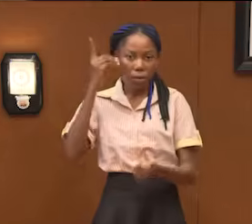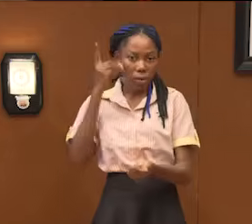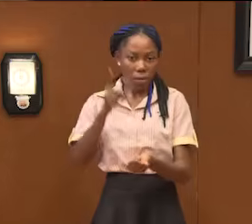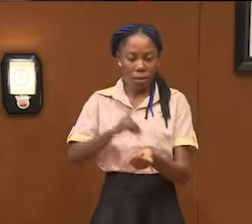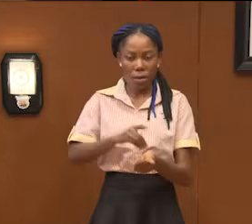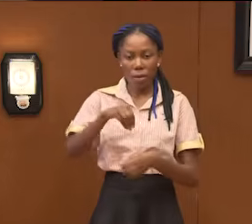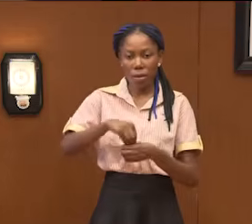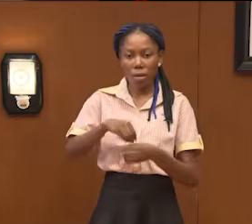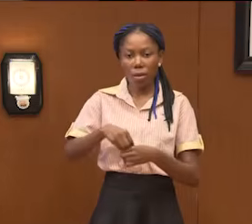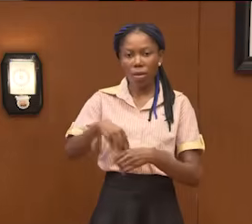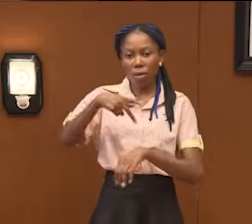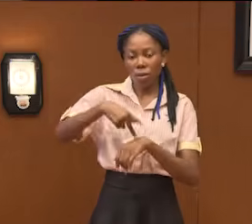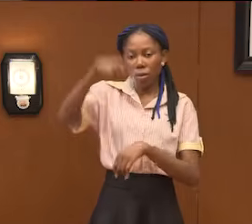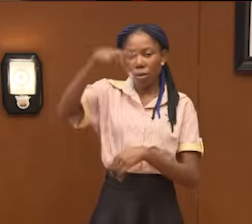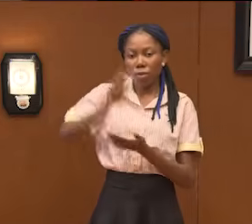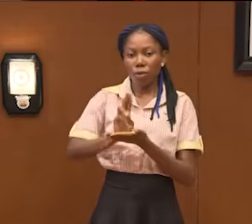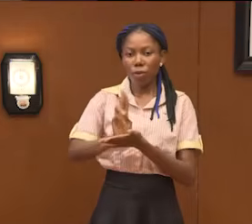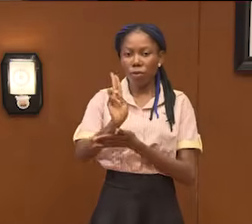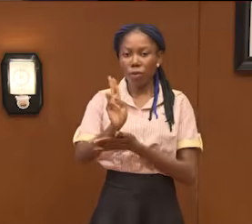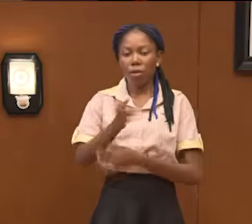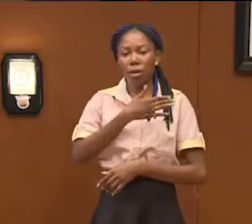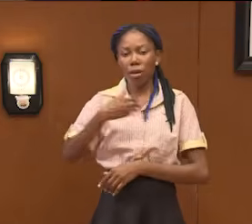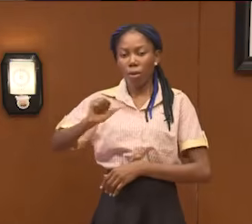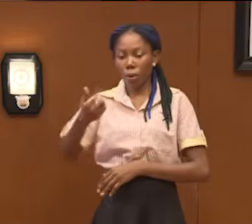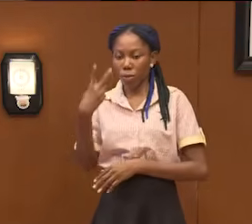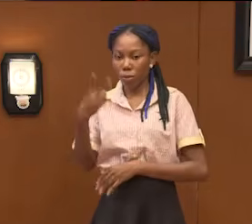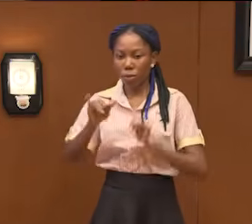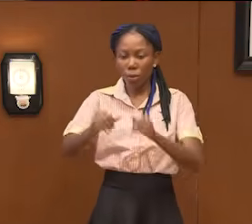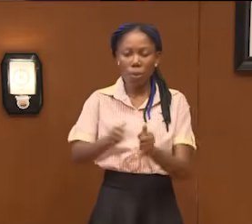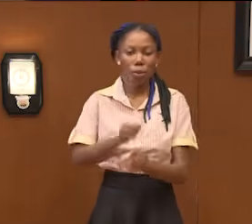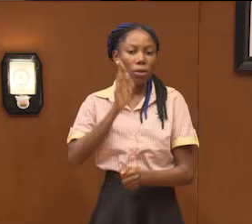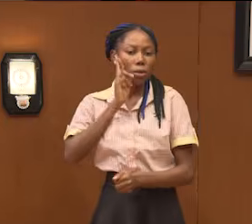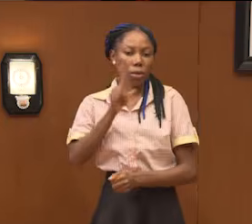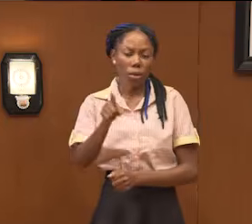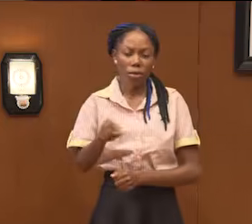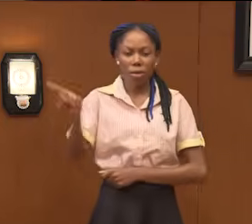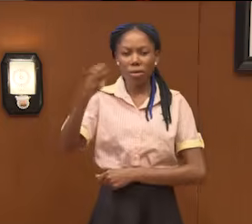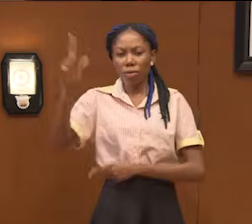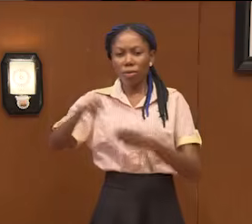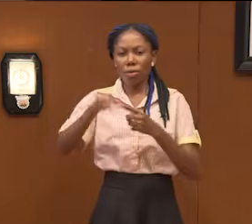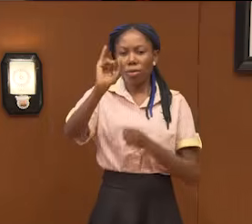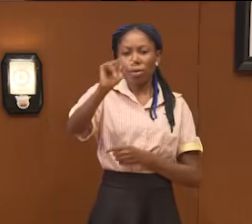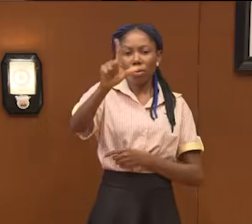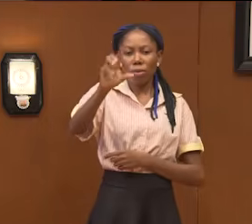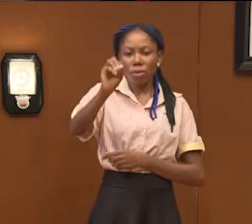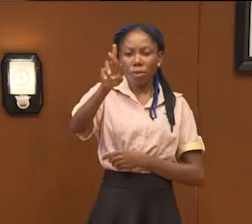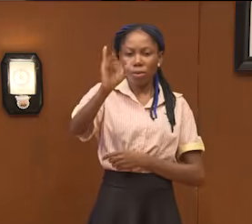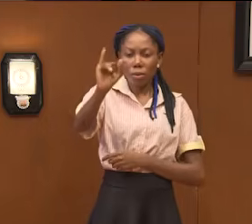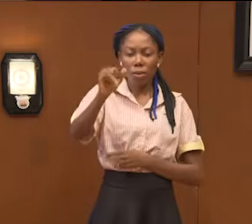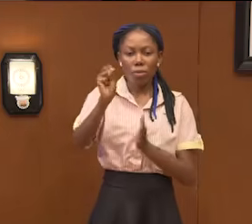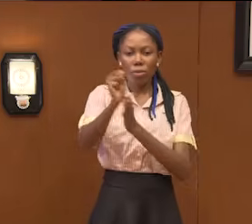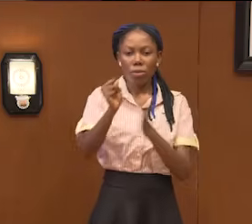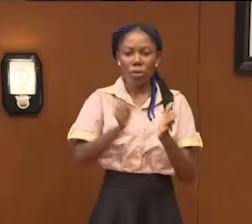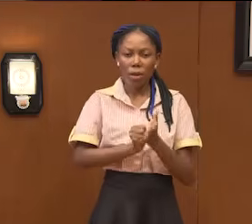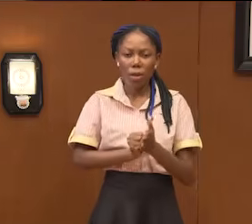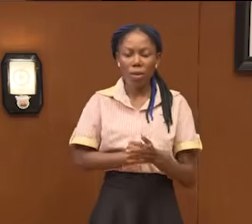and the 2 children's sweeter. I traveled to Ilorin last 2 weeks. That is on Valentine's Day. That's